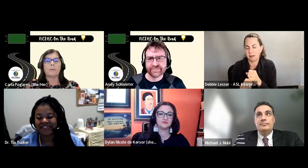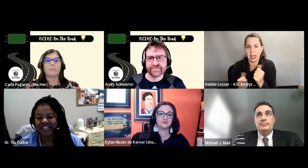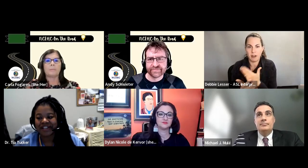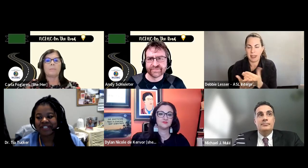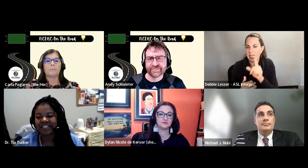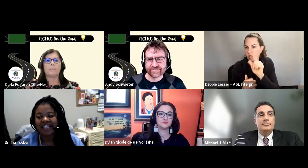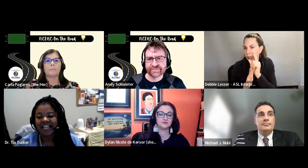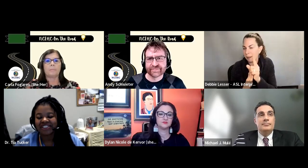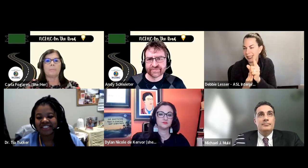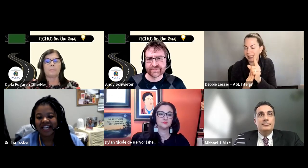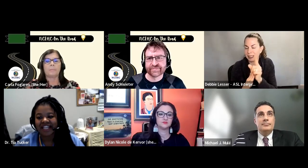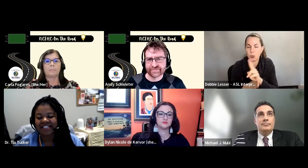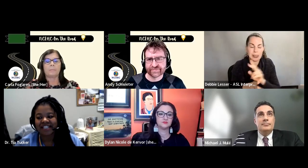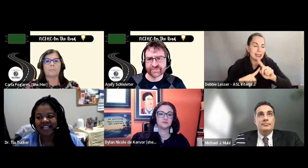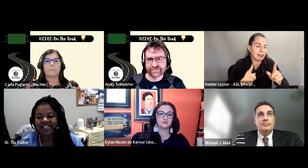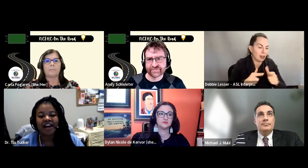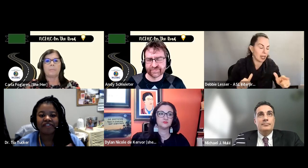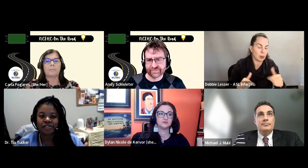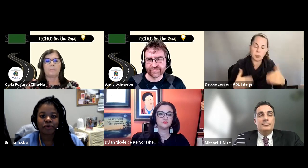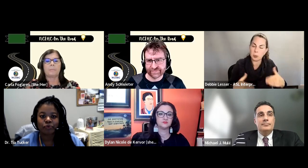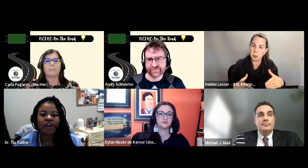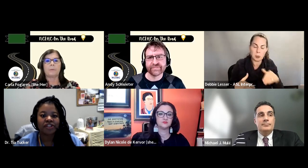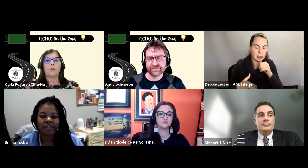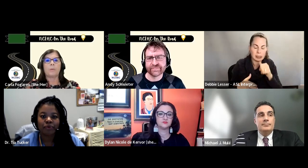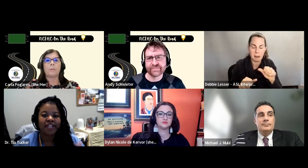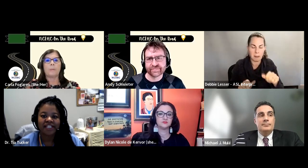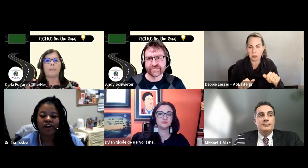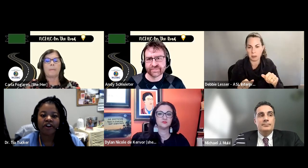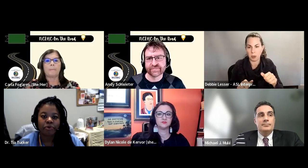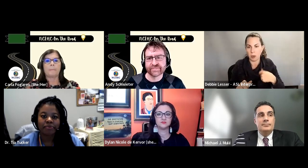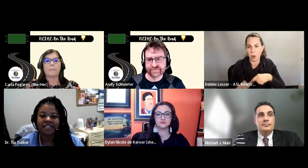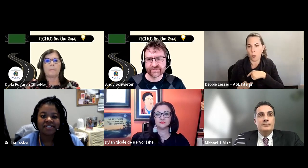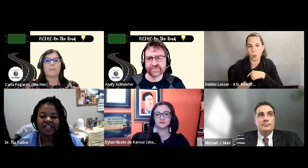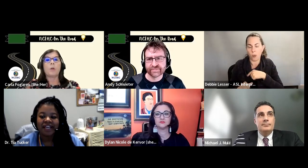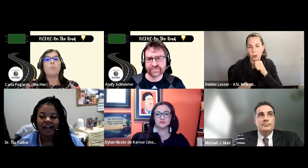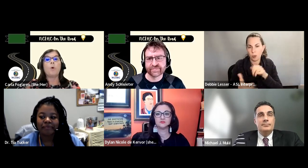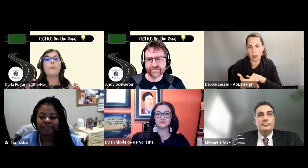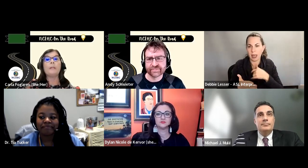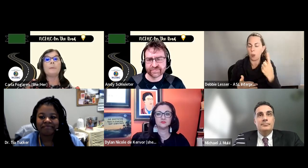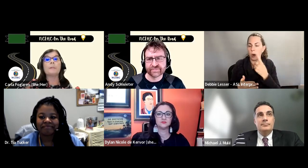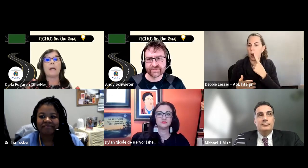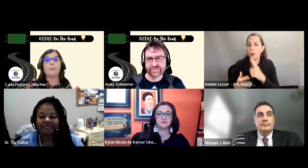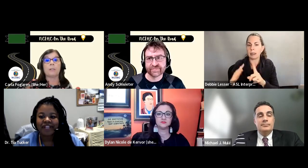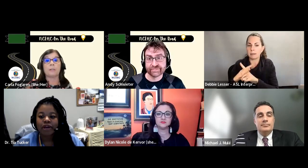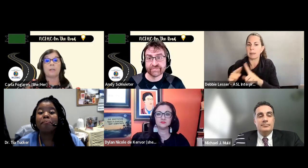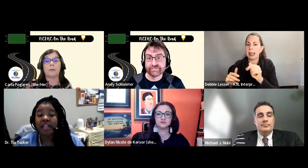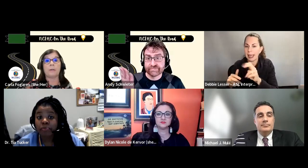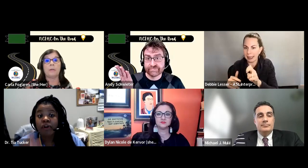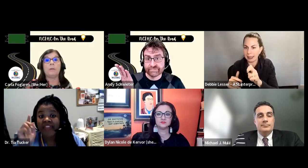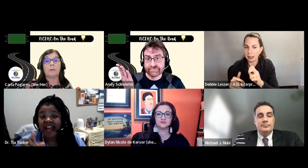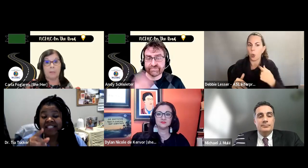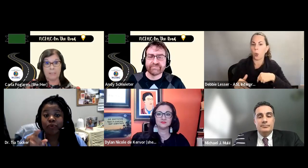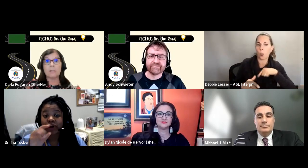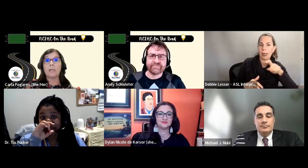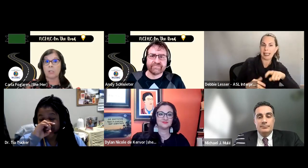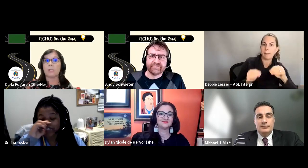in a different language, it's just not, it's not feasible. We're not doing it. We're late to all our appointments. More billable time, Dr. Tucker. Billable,